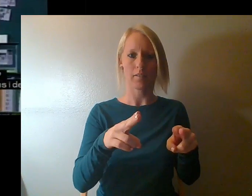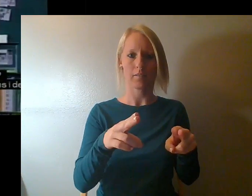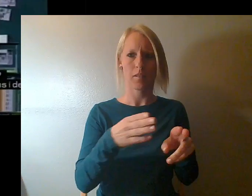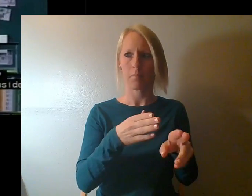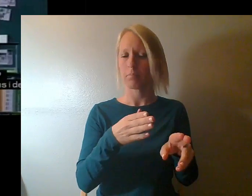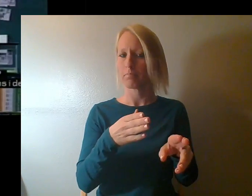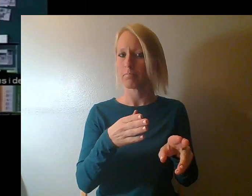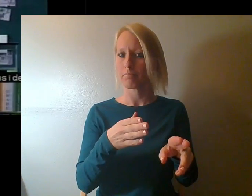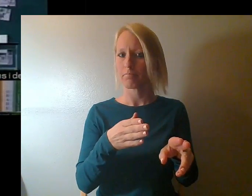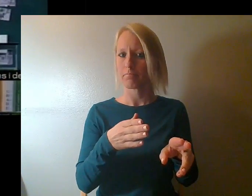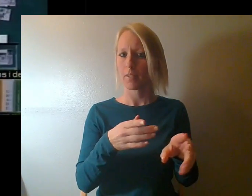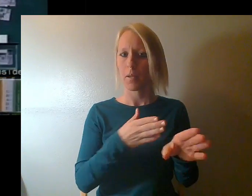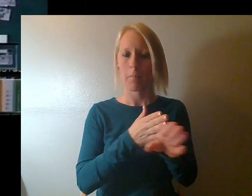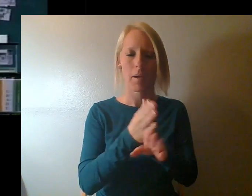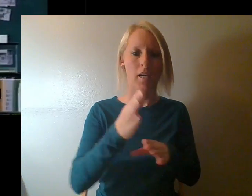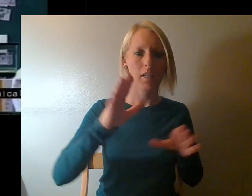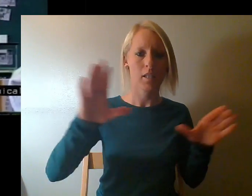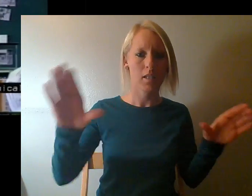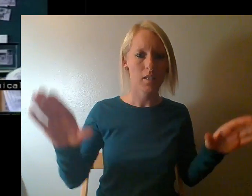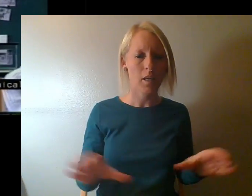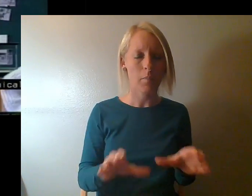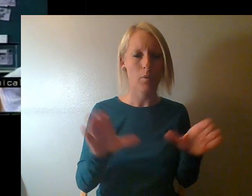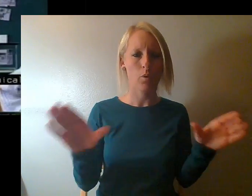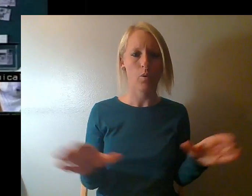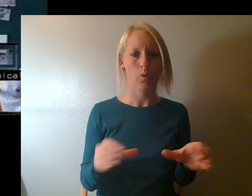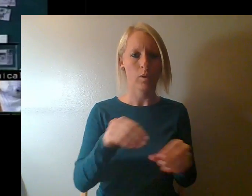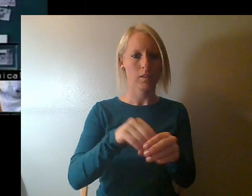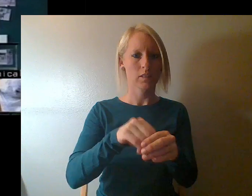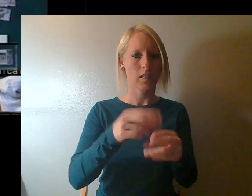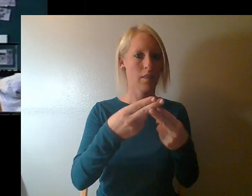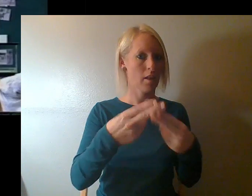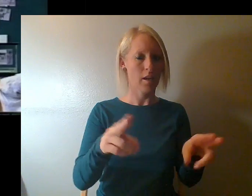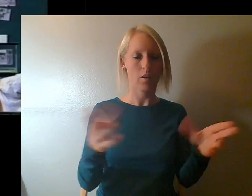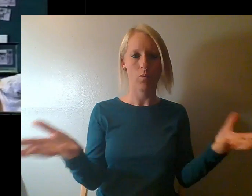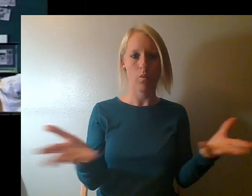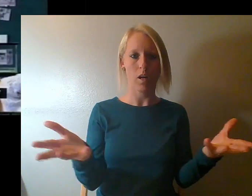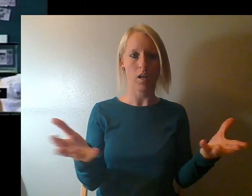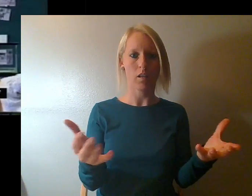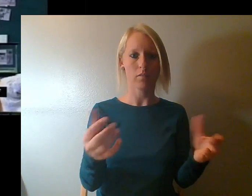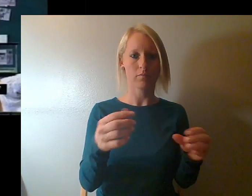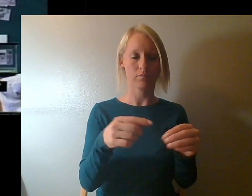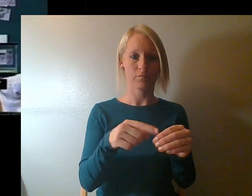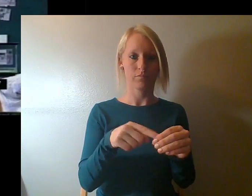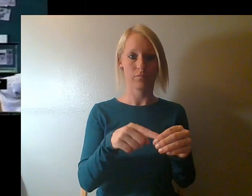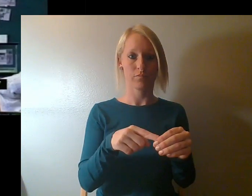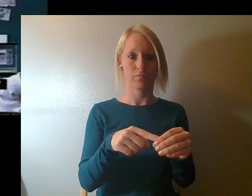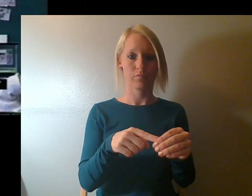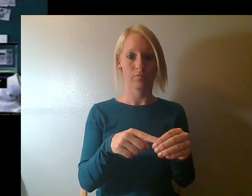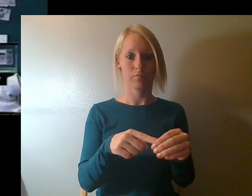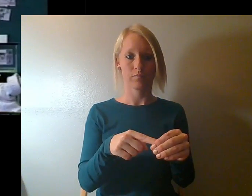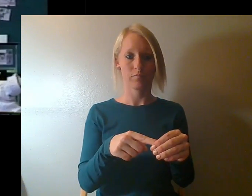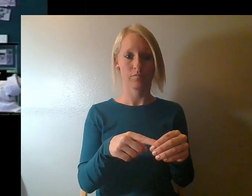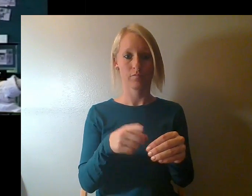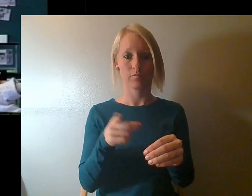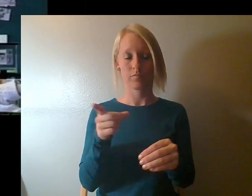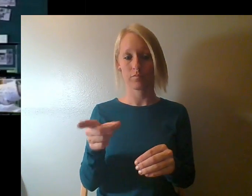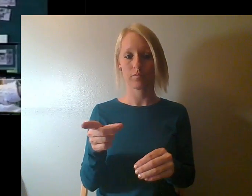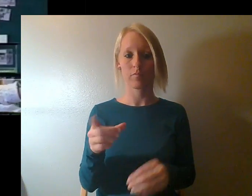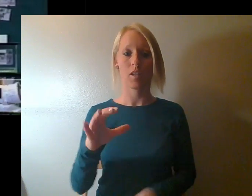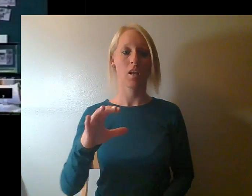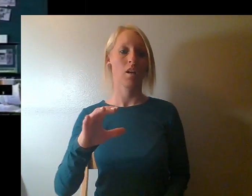egg? No, what's the main chemical inside the egg? Protoplasm? No, what's the main chemical protoplasm? Cytoplasm.